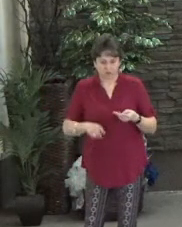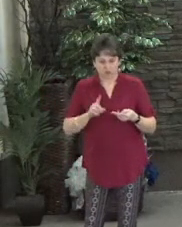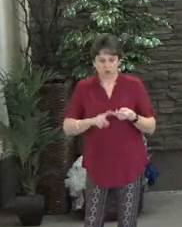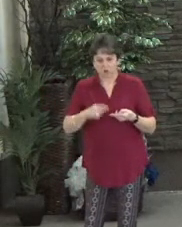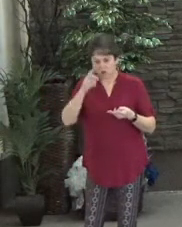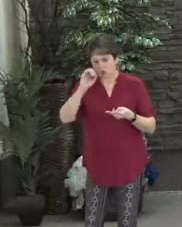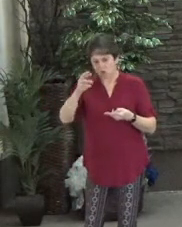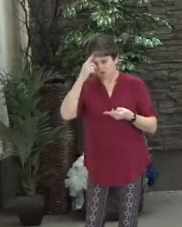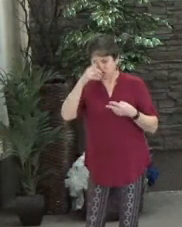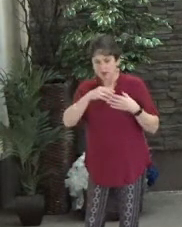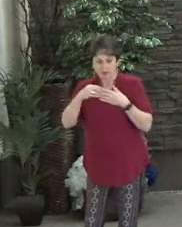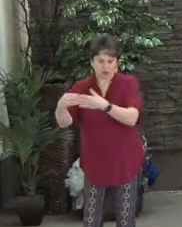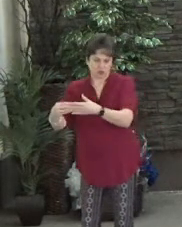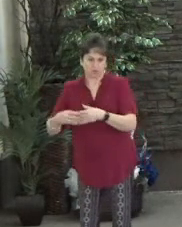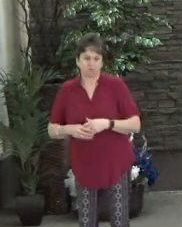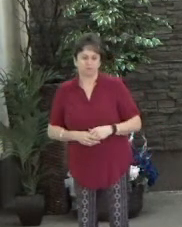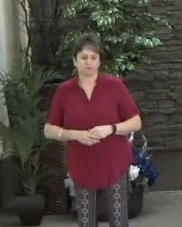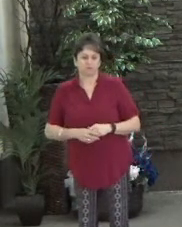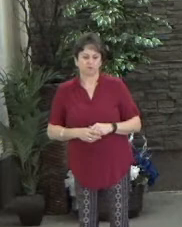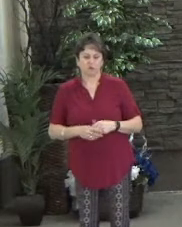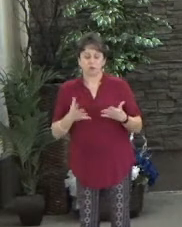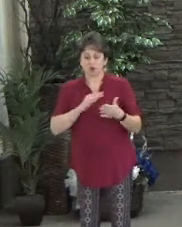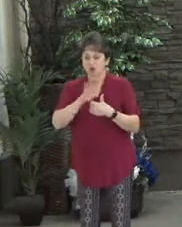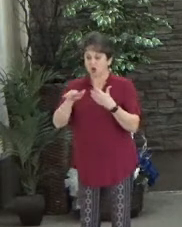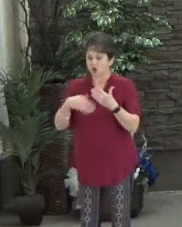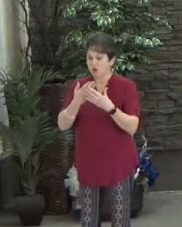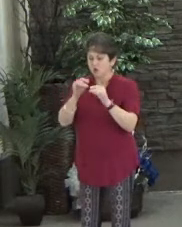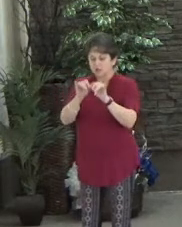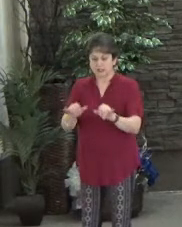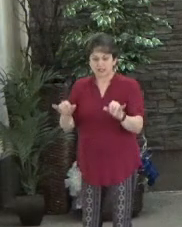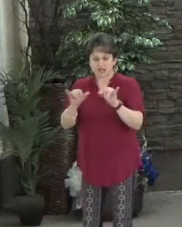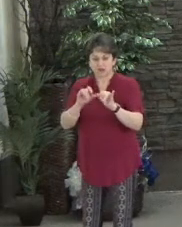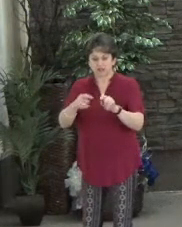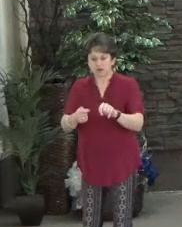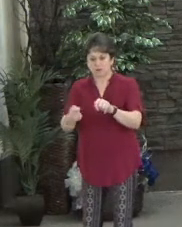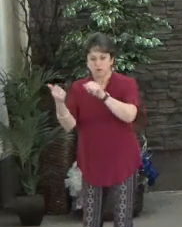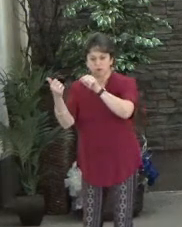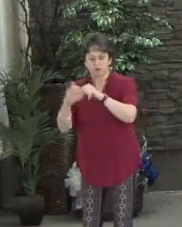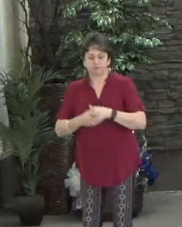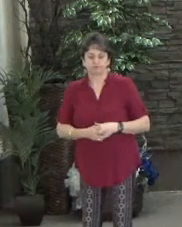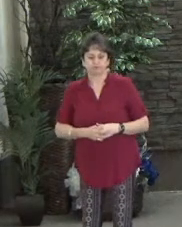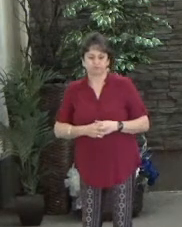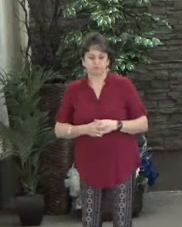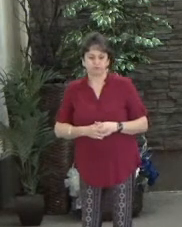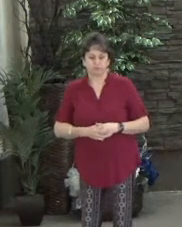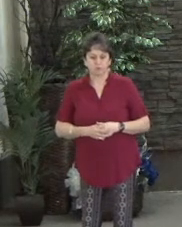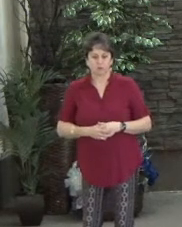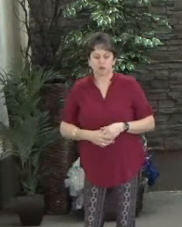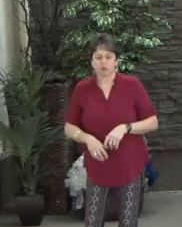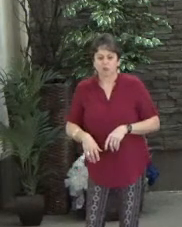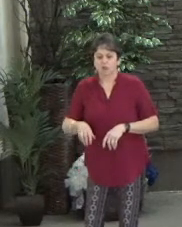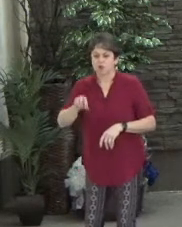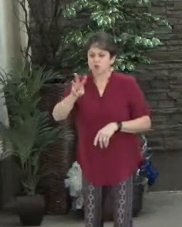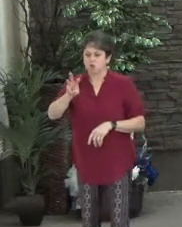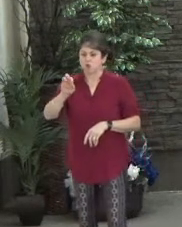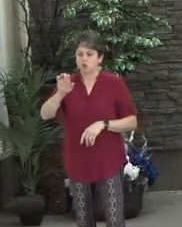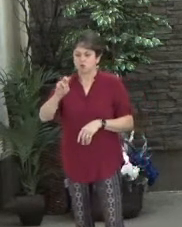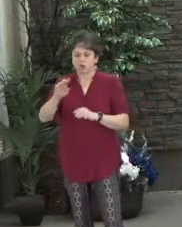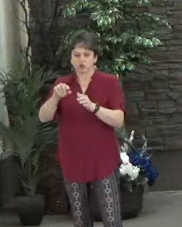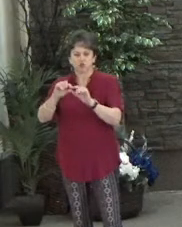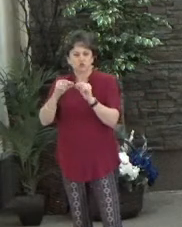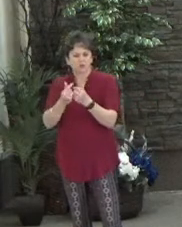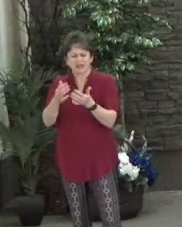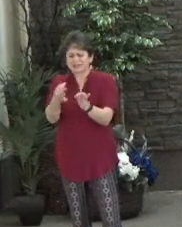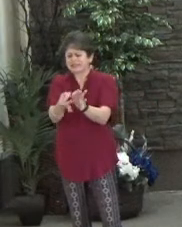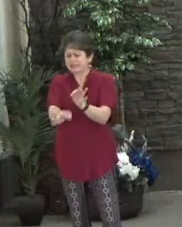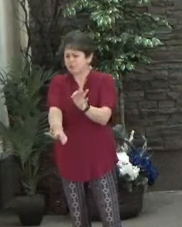for leadership. In other words, all those standards had to go. Warren's group had a simple requirement,